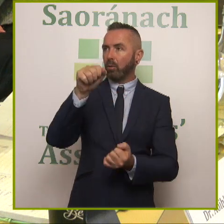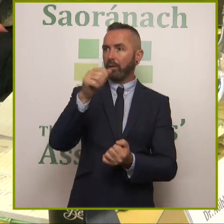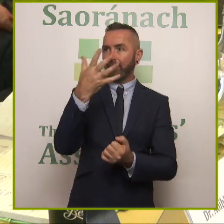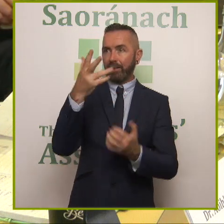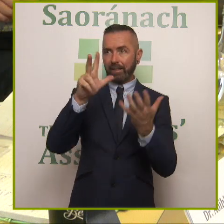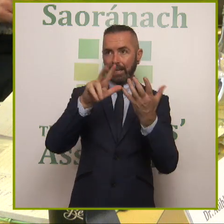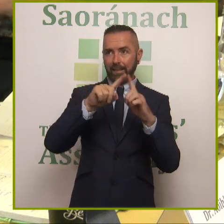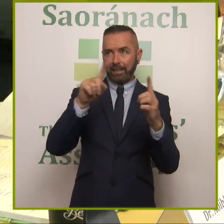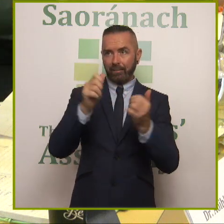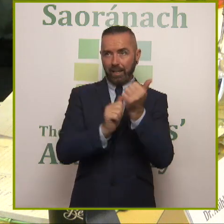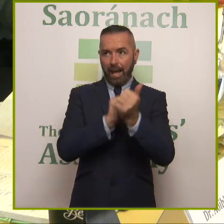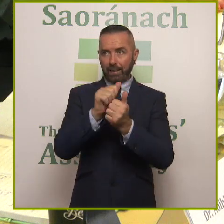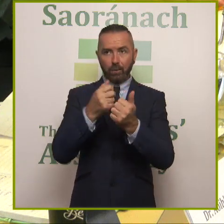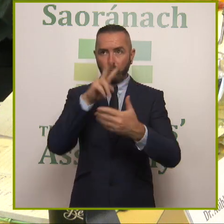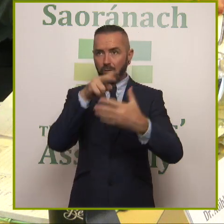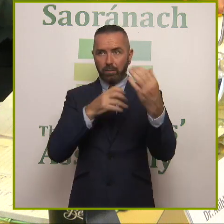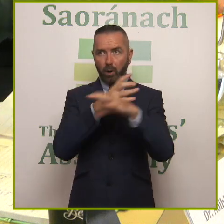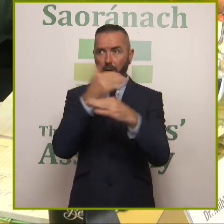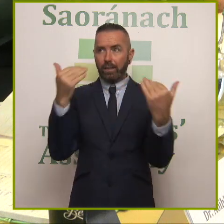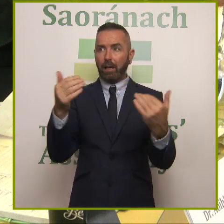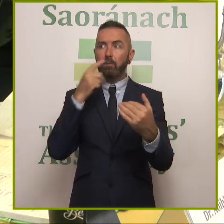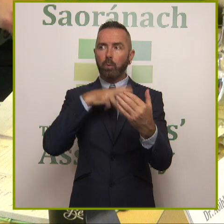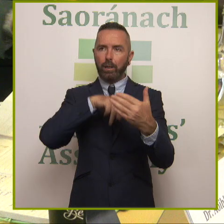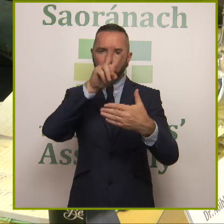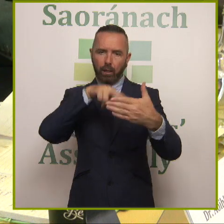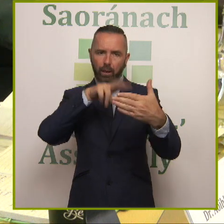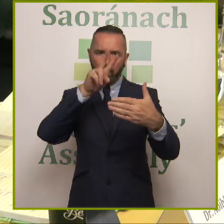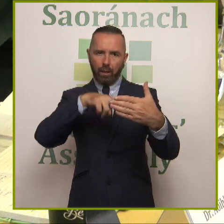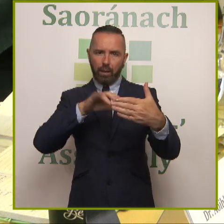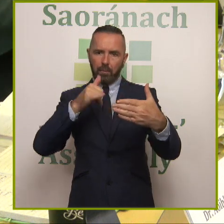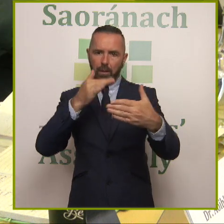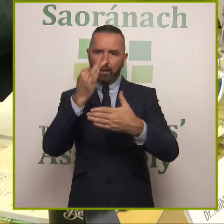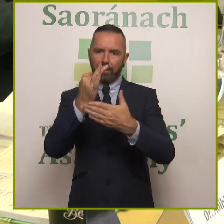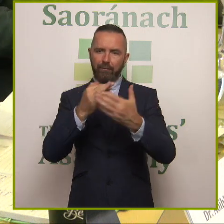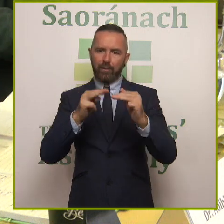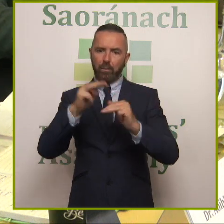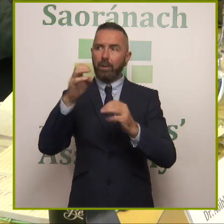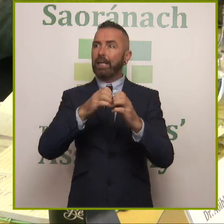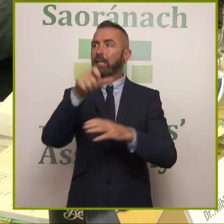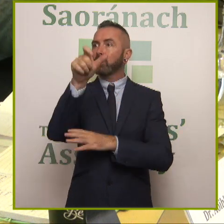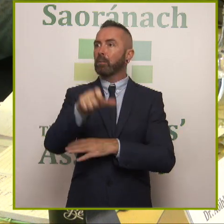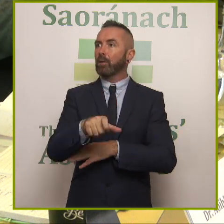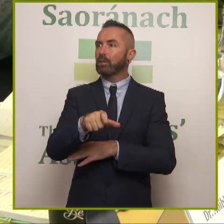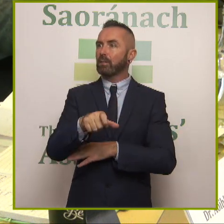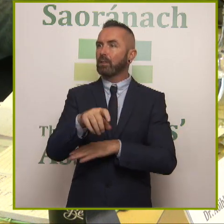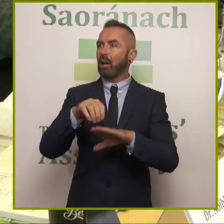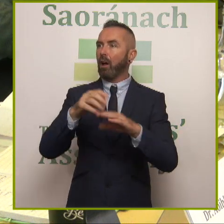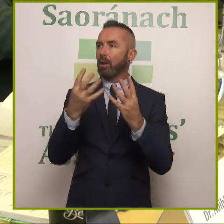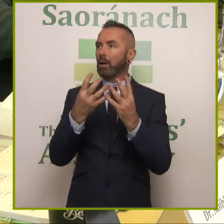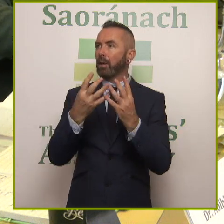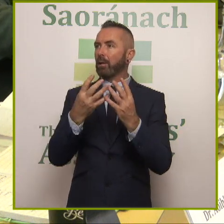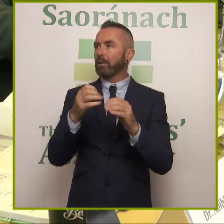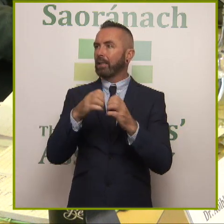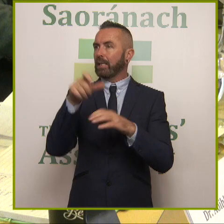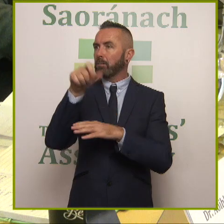you to be reading them all right now, but as we're looking at them and reading them, maybe a few more, maybe each person on the panel here can tell us what